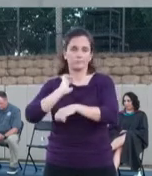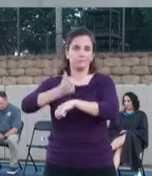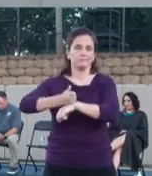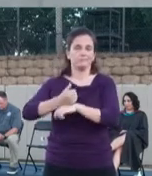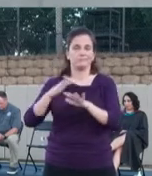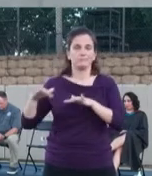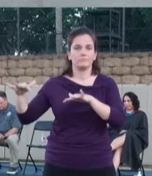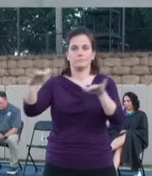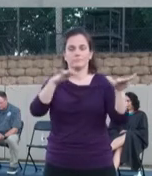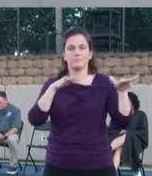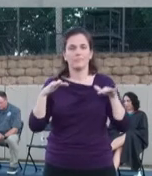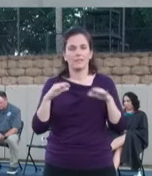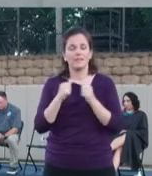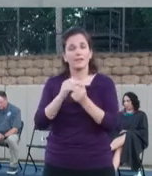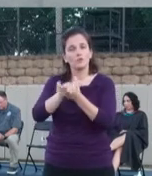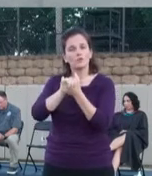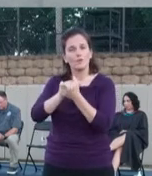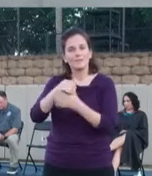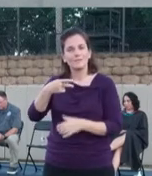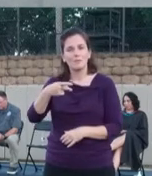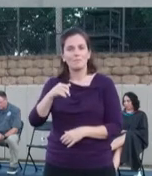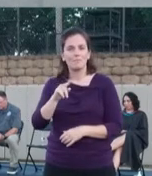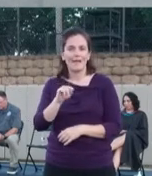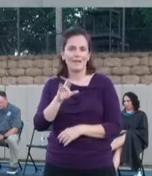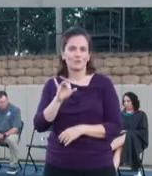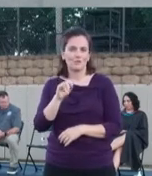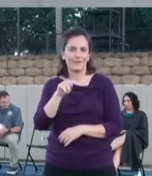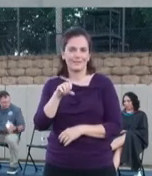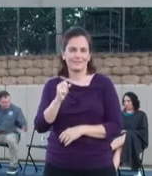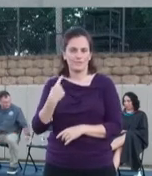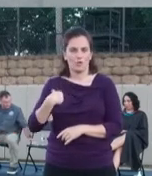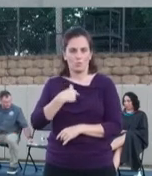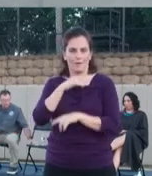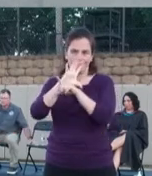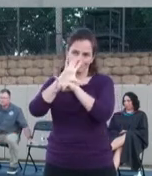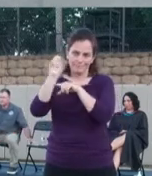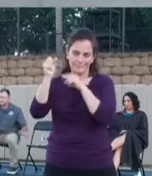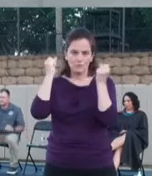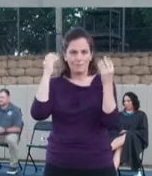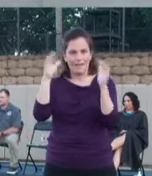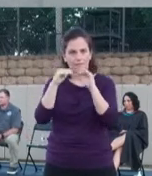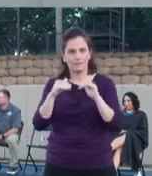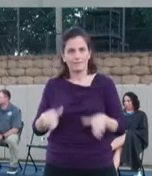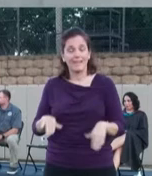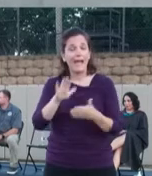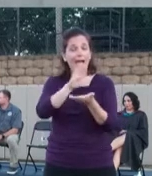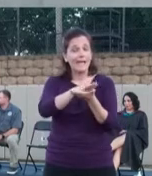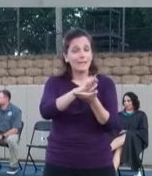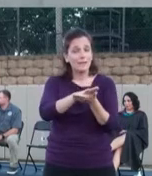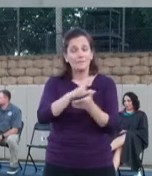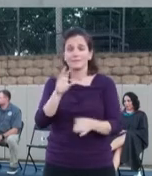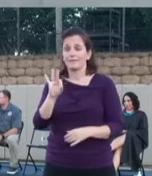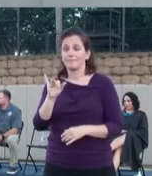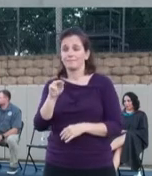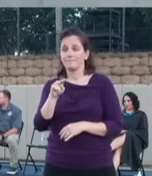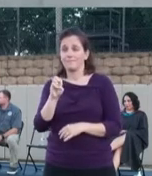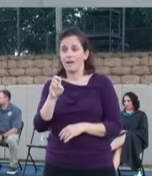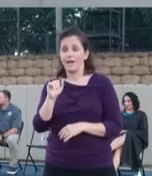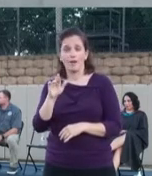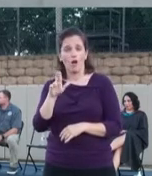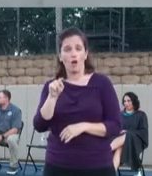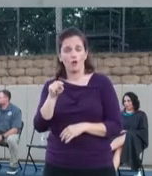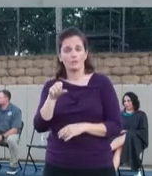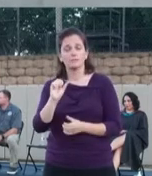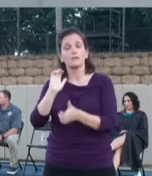Congratulations, Patriots. We excel on so many levels: academics, fine arts, sports, career, and